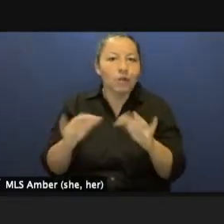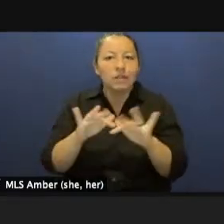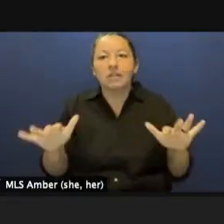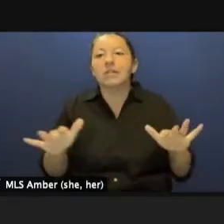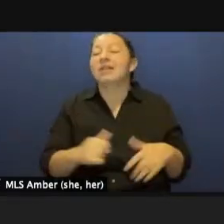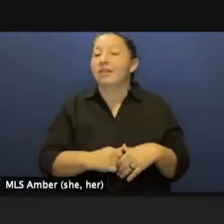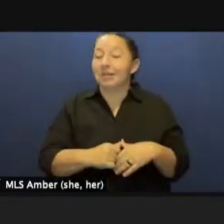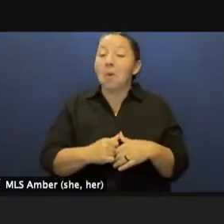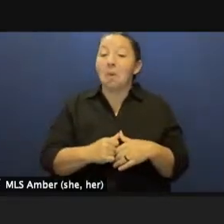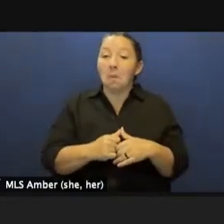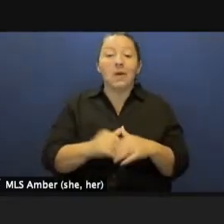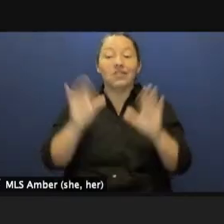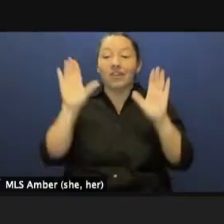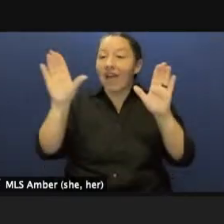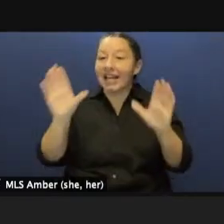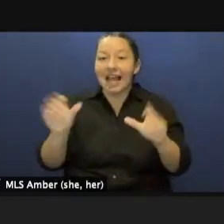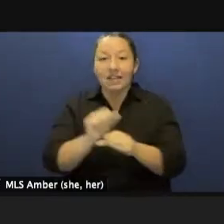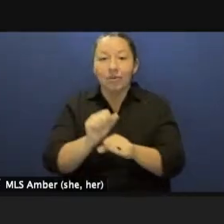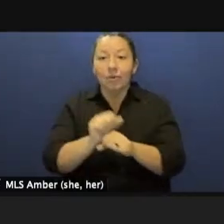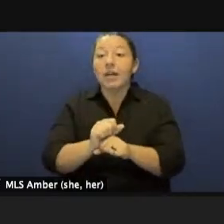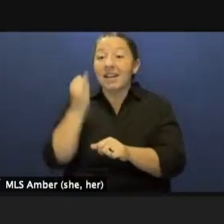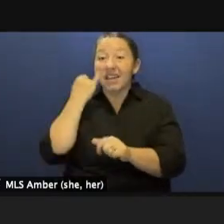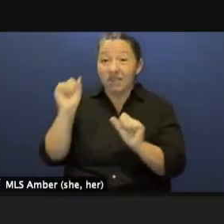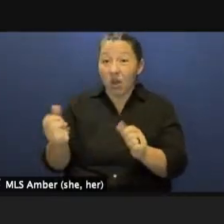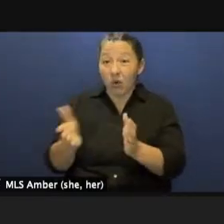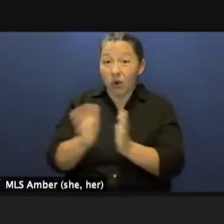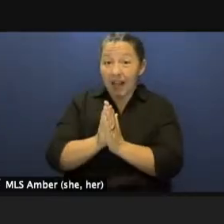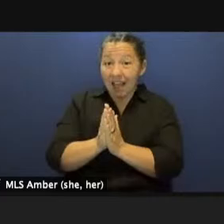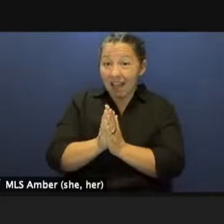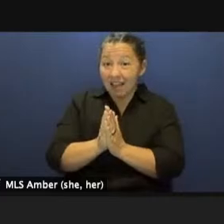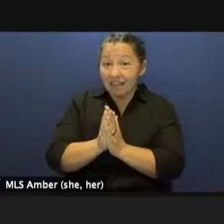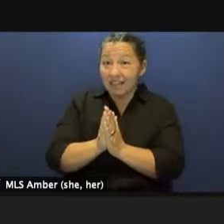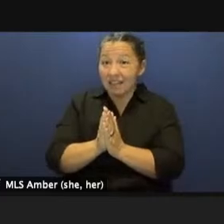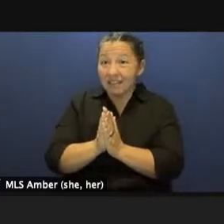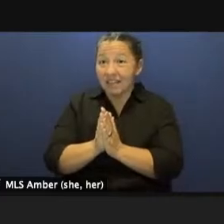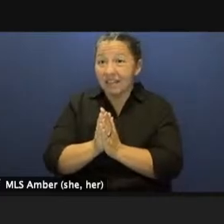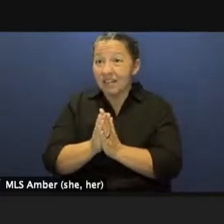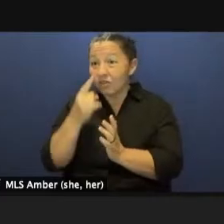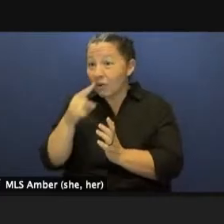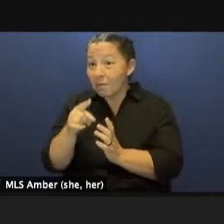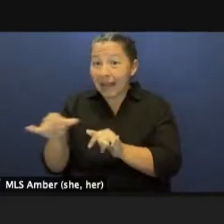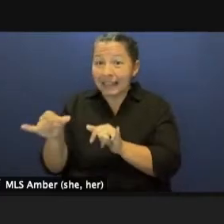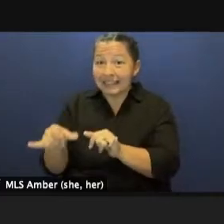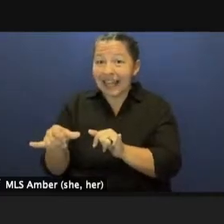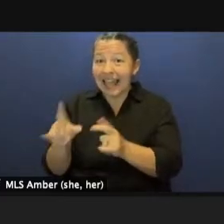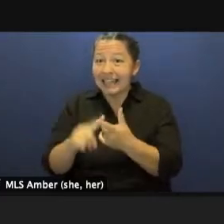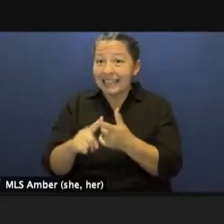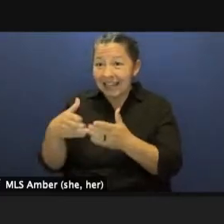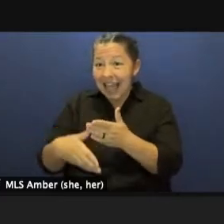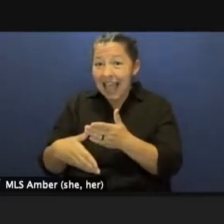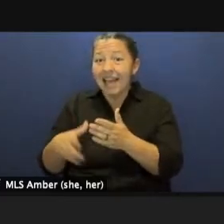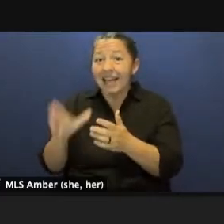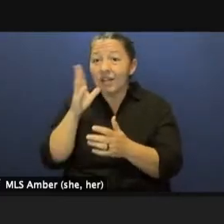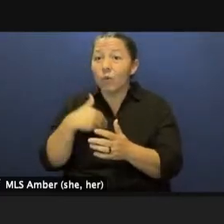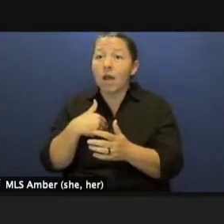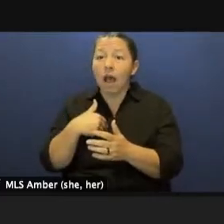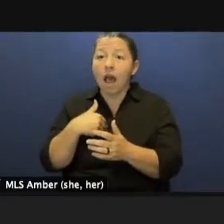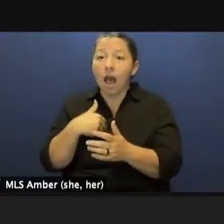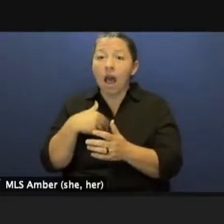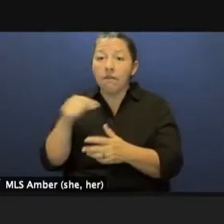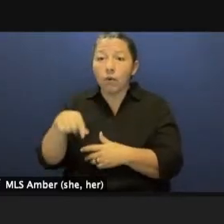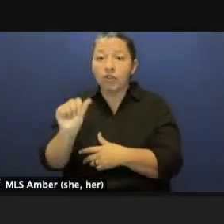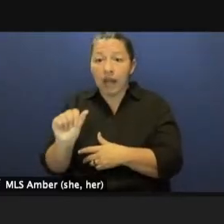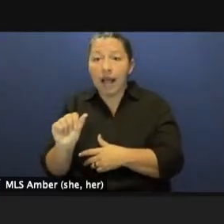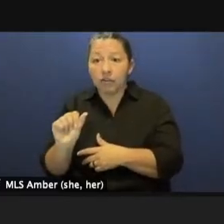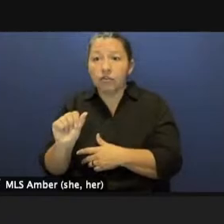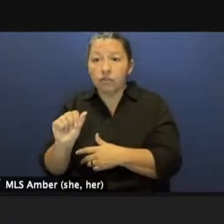So just fantastic. And if I could ask if you could stay around till the end, and we'll have a Q&A session. And